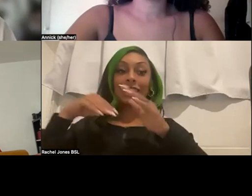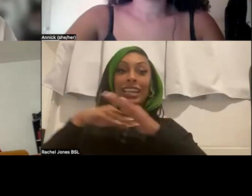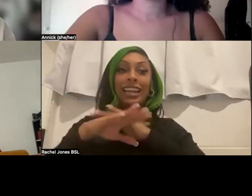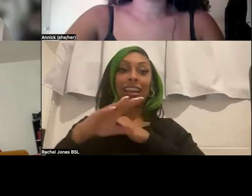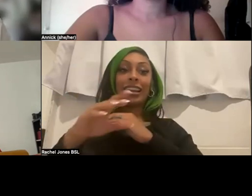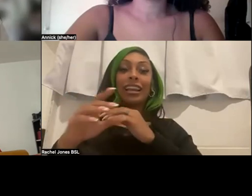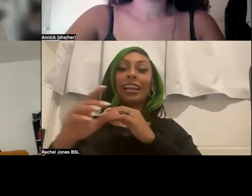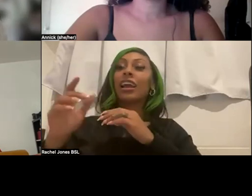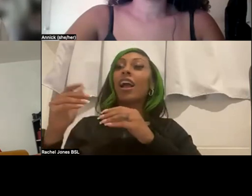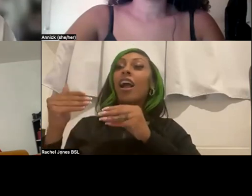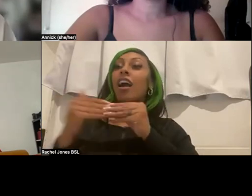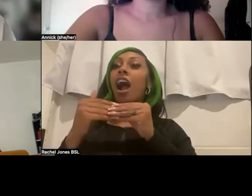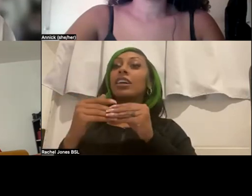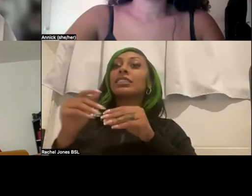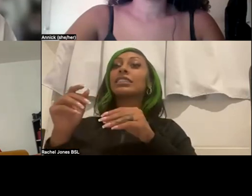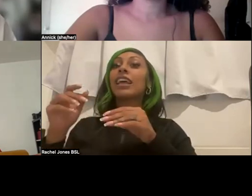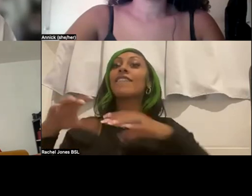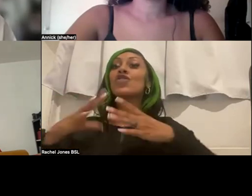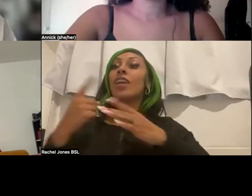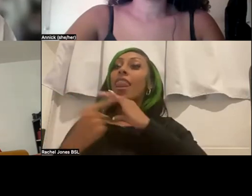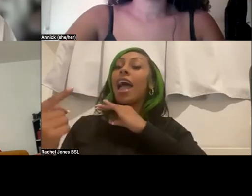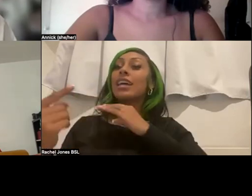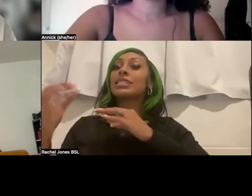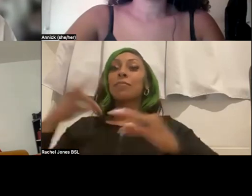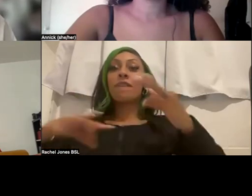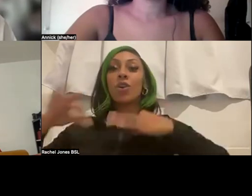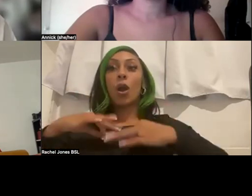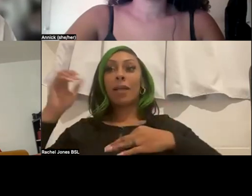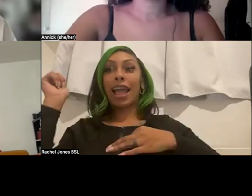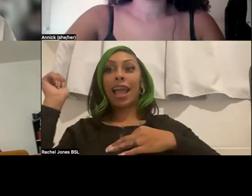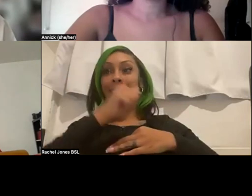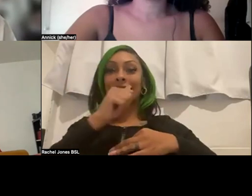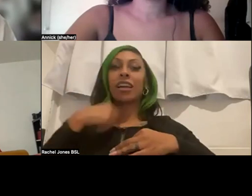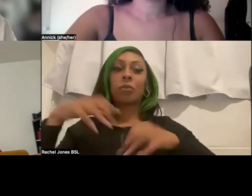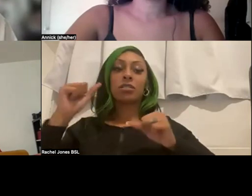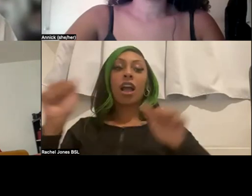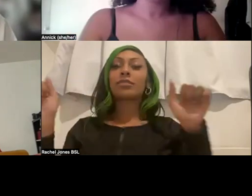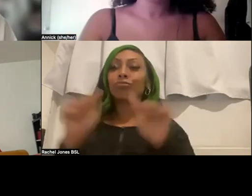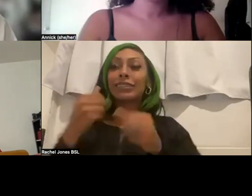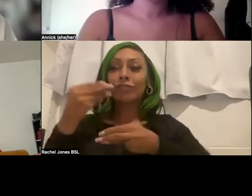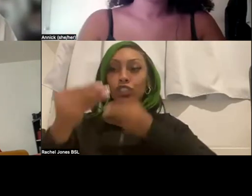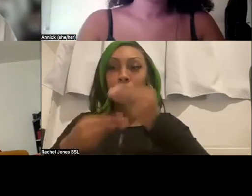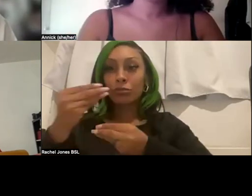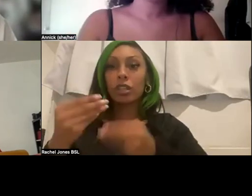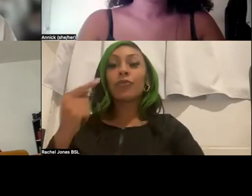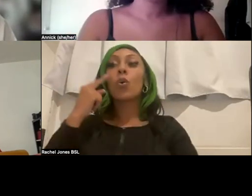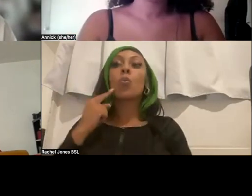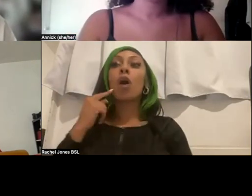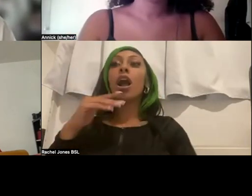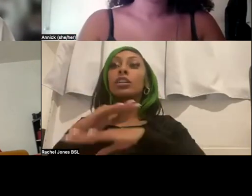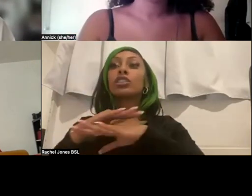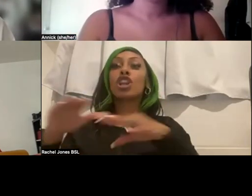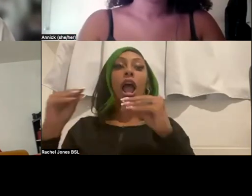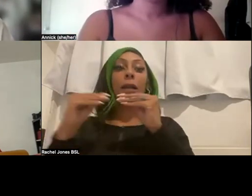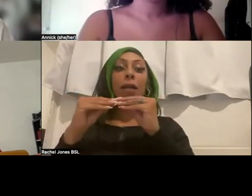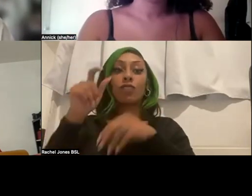freelance performer, playwright, and academic. I'll start with a brief description of myself. I'm a white, non-binary person in